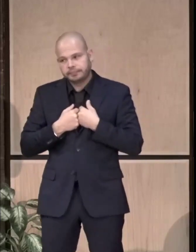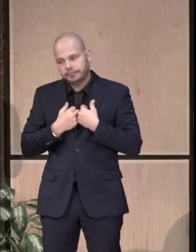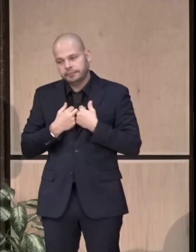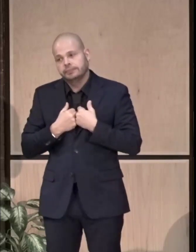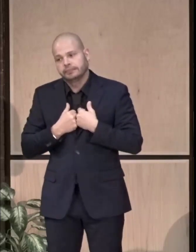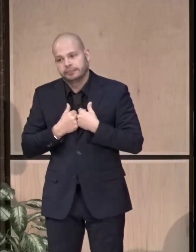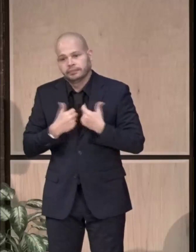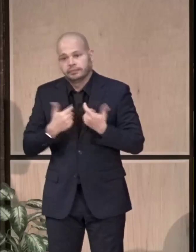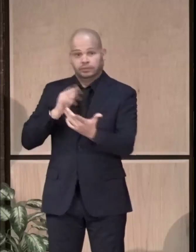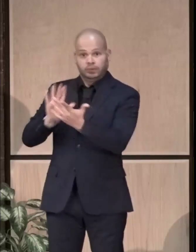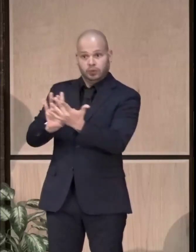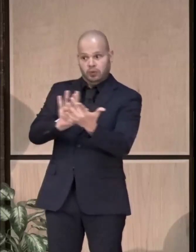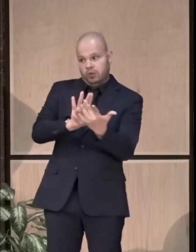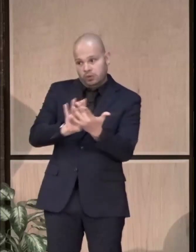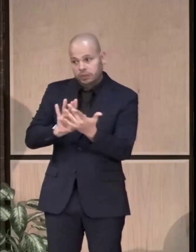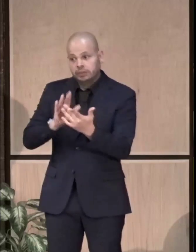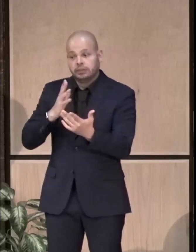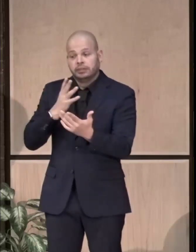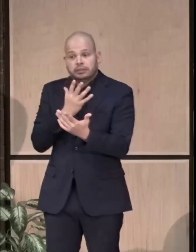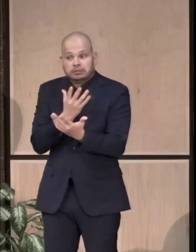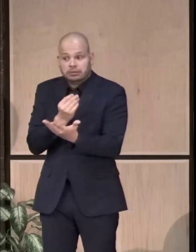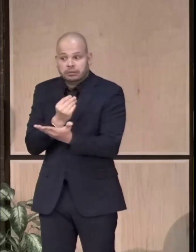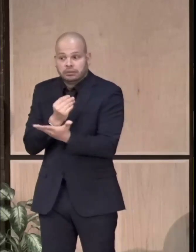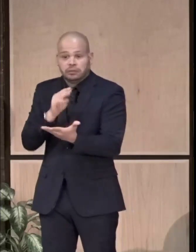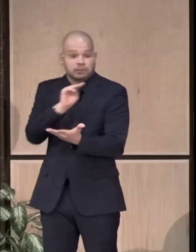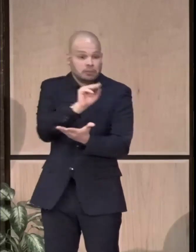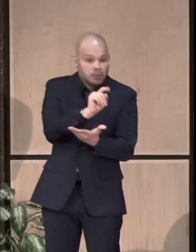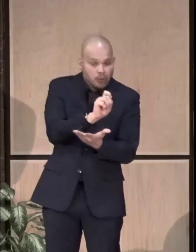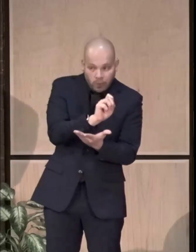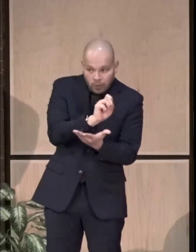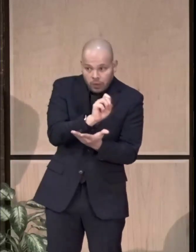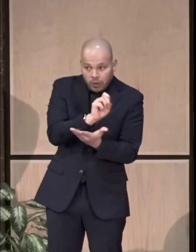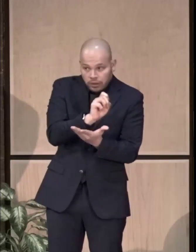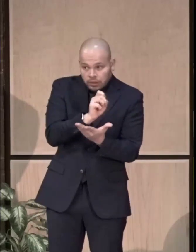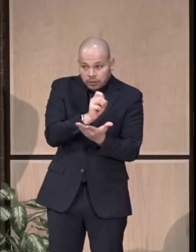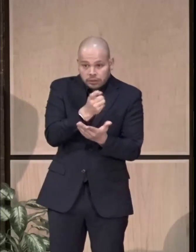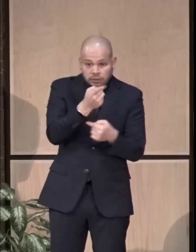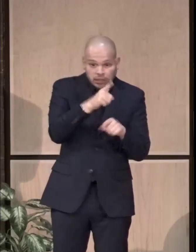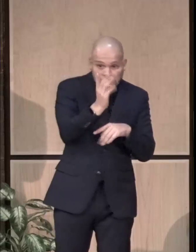communication with First Sergeant that morning and throughout the day, and my conversation with